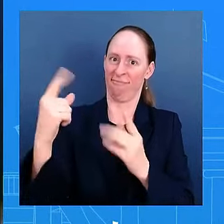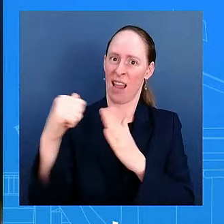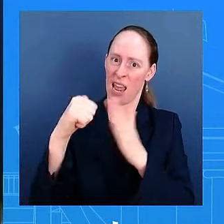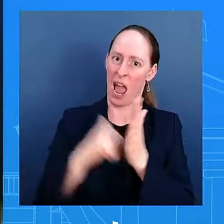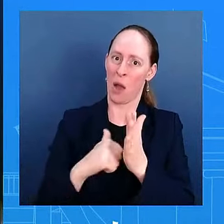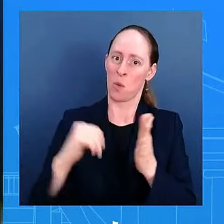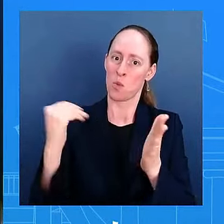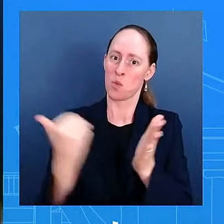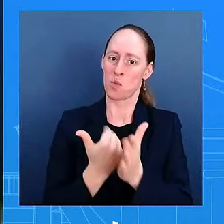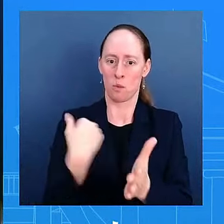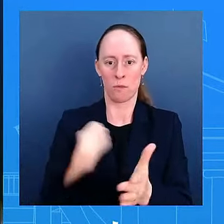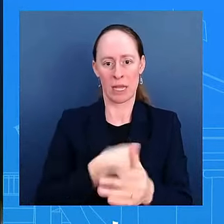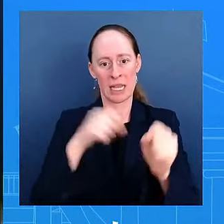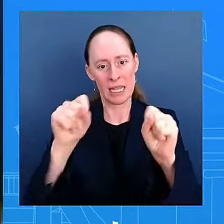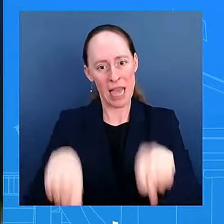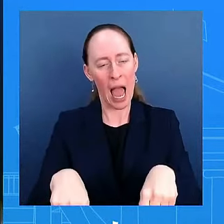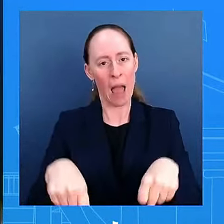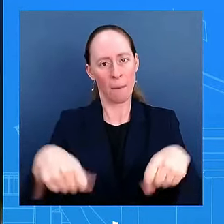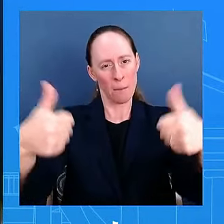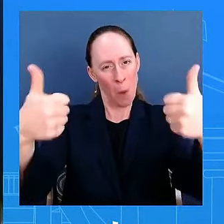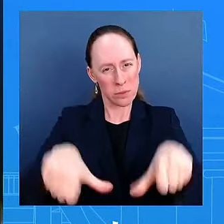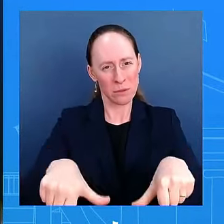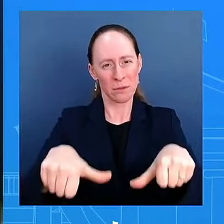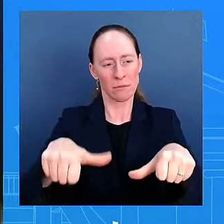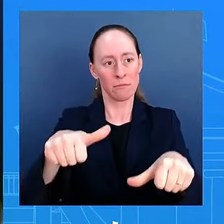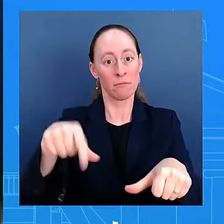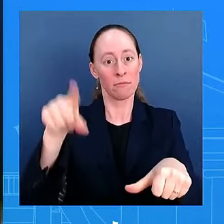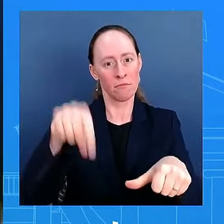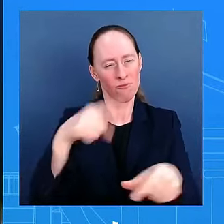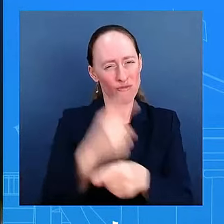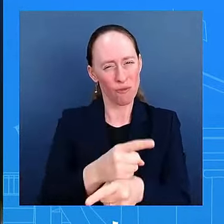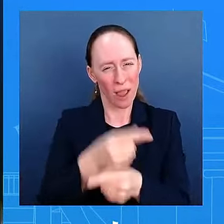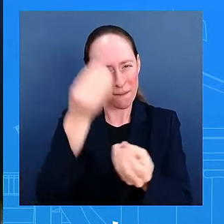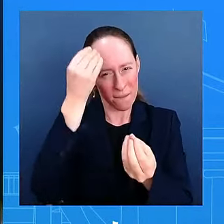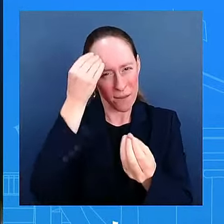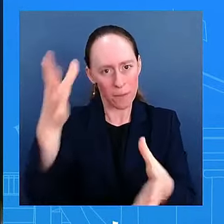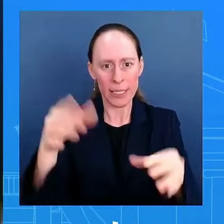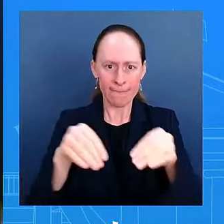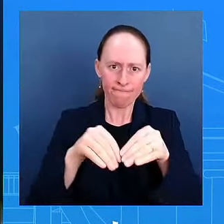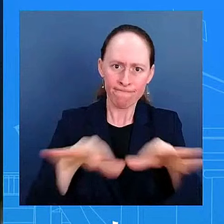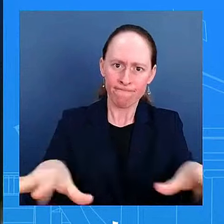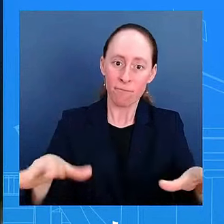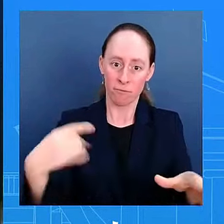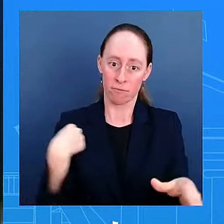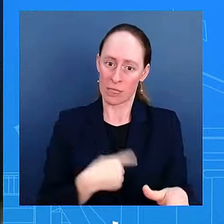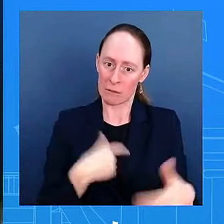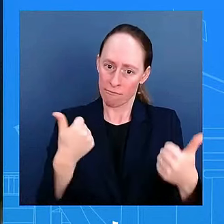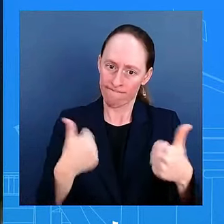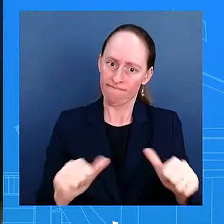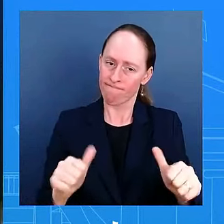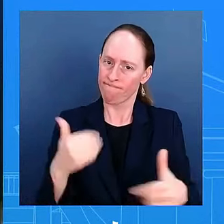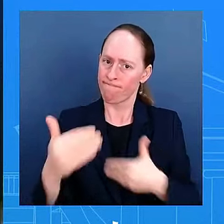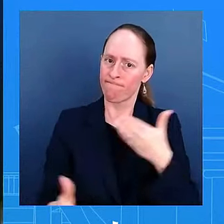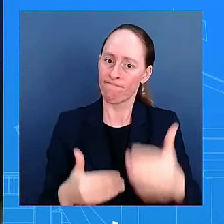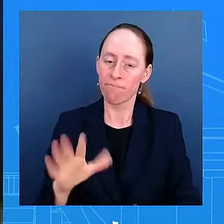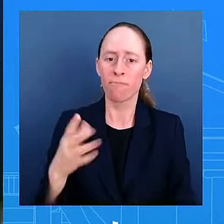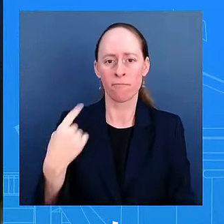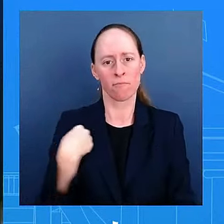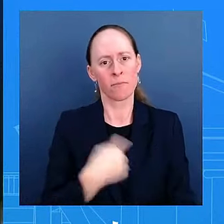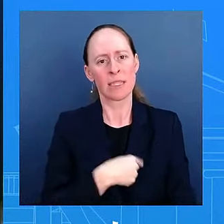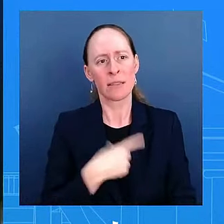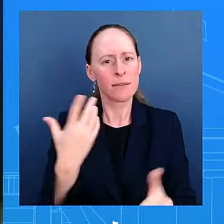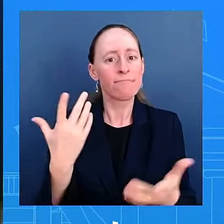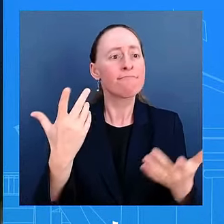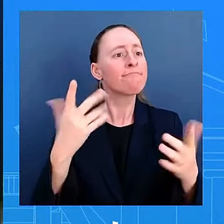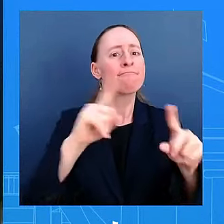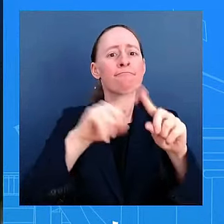that accurate information. So that's what we're doing to make sure that we're on those platforms, pushing out what